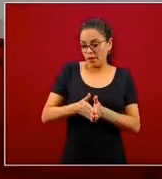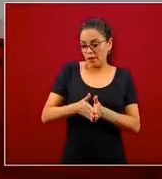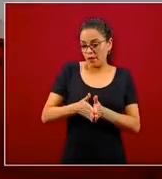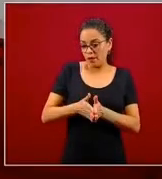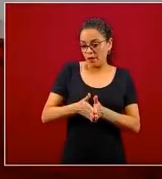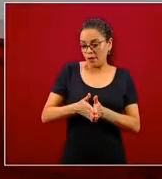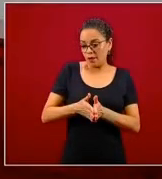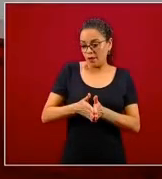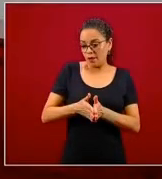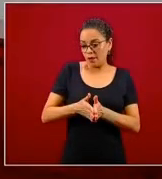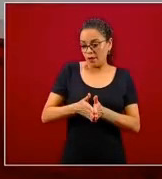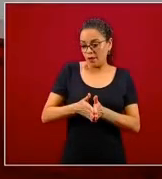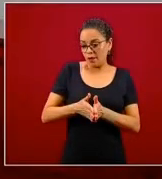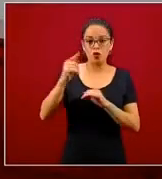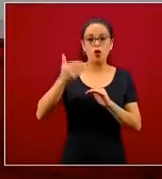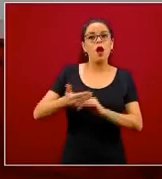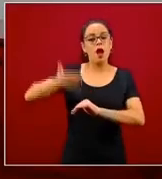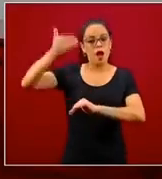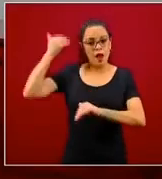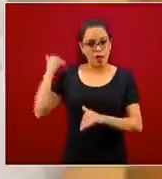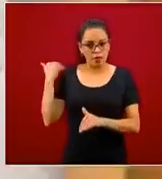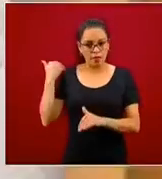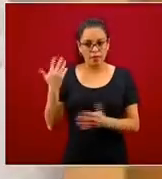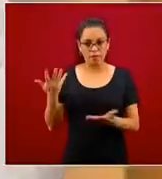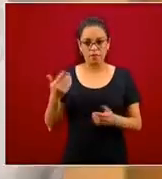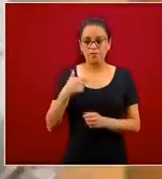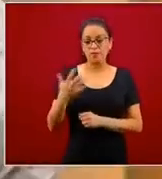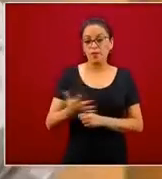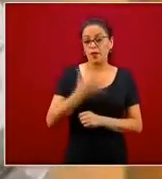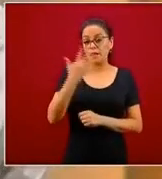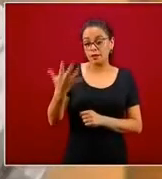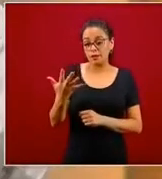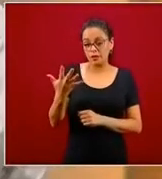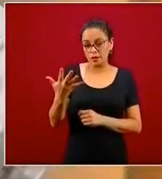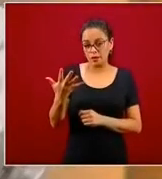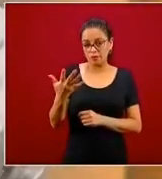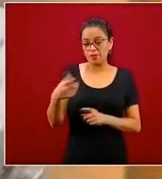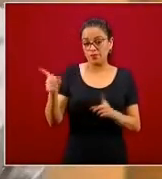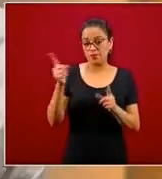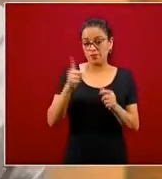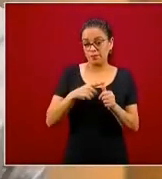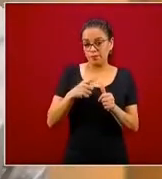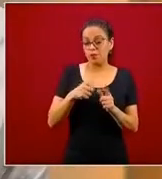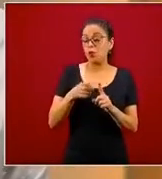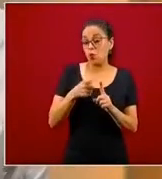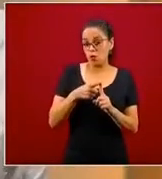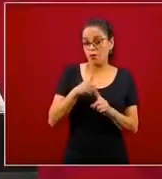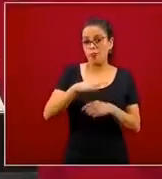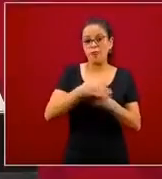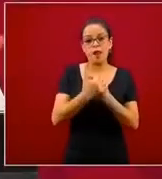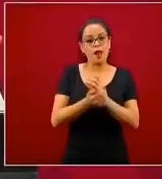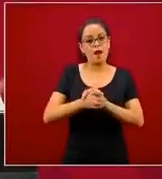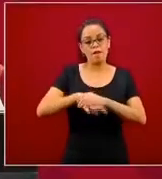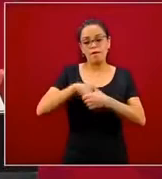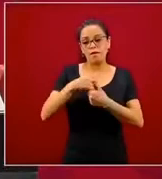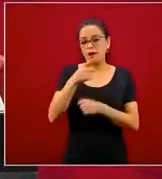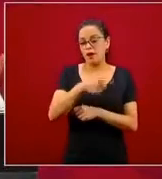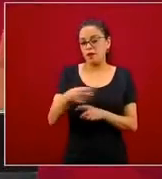Enumeraré not just algunos, since the no sé si beginning of our me voy a acordar de Susanna los 5, Safe pero Distance campaign. el lavado de manos washing your